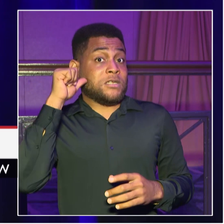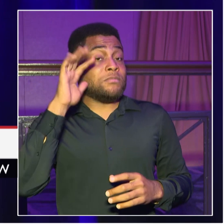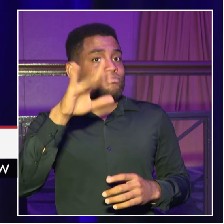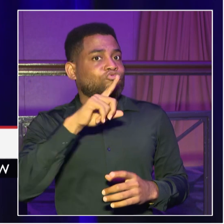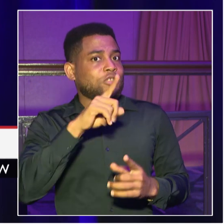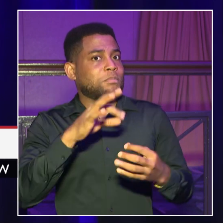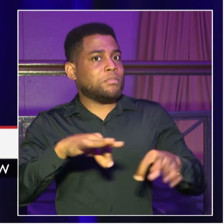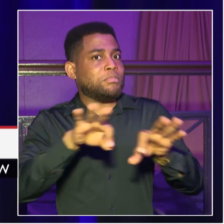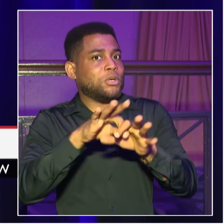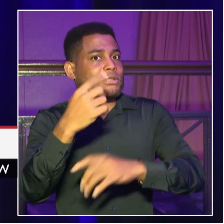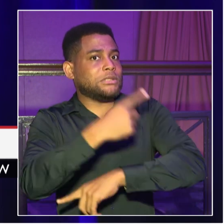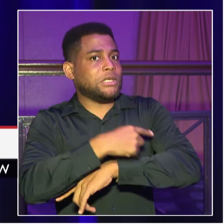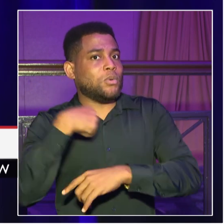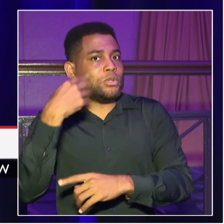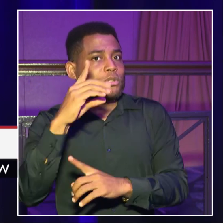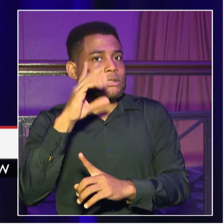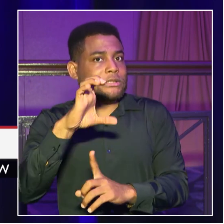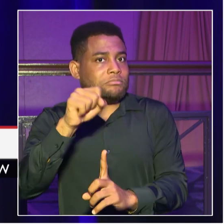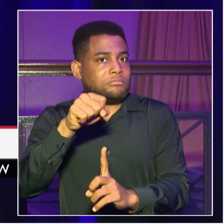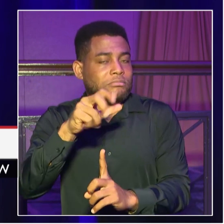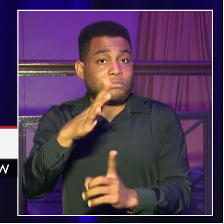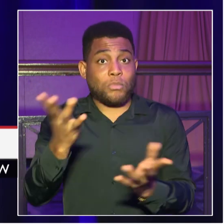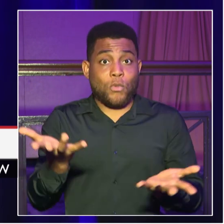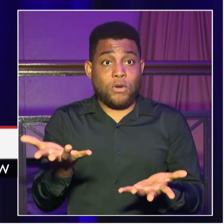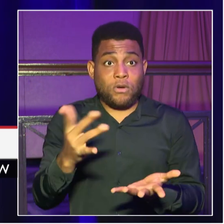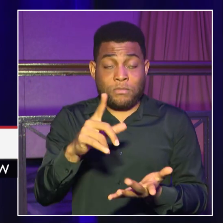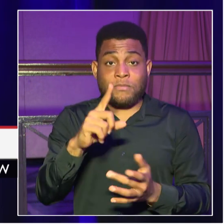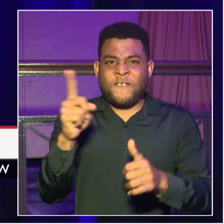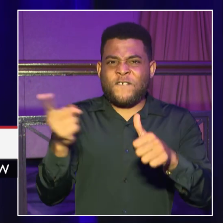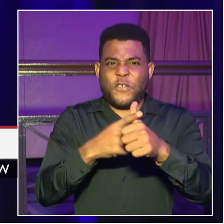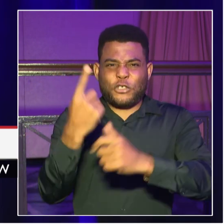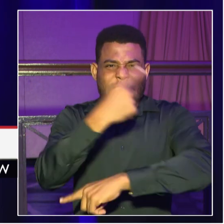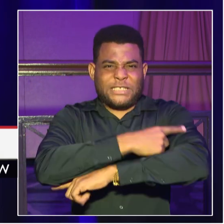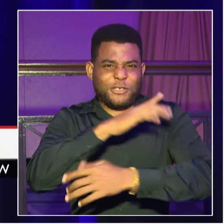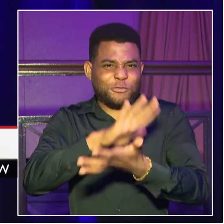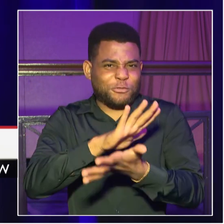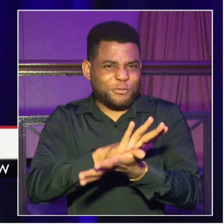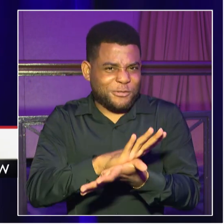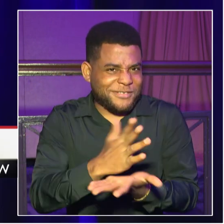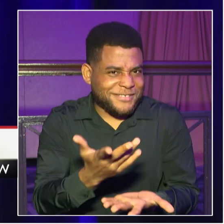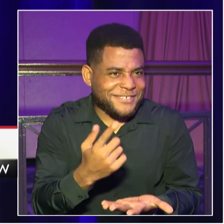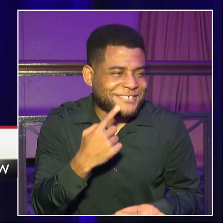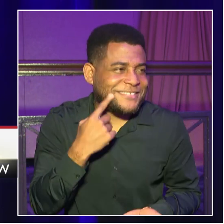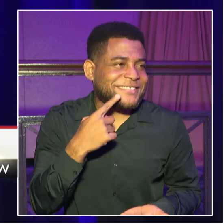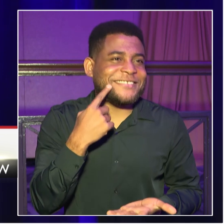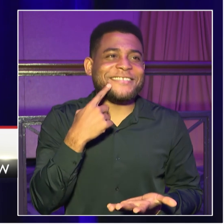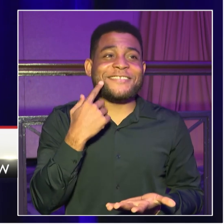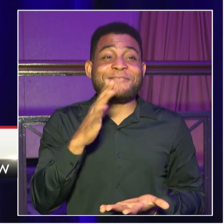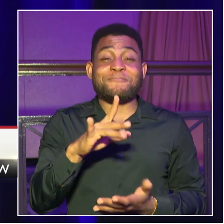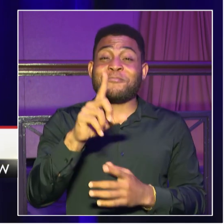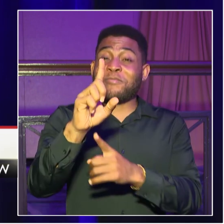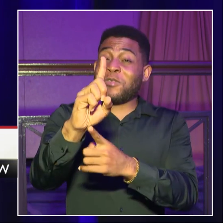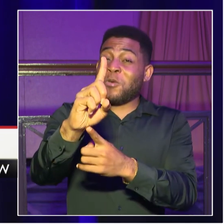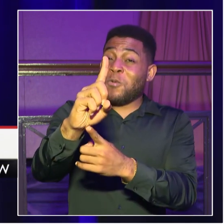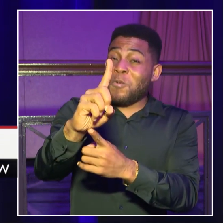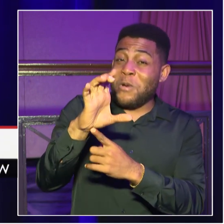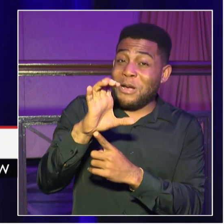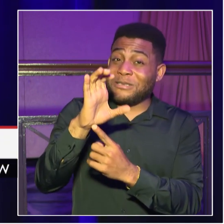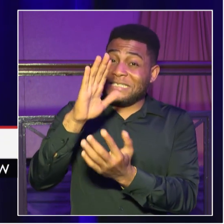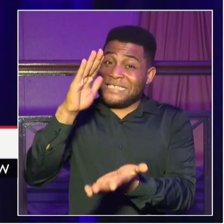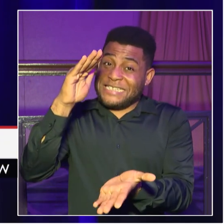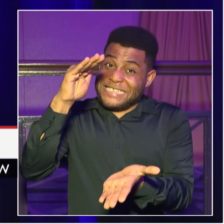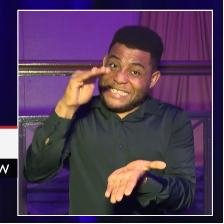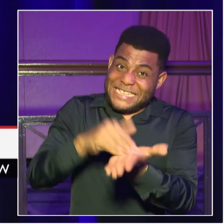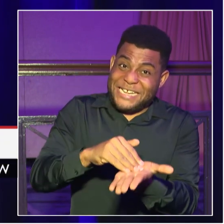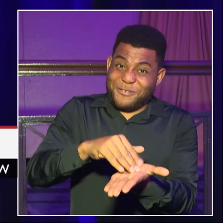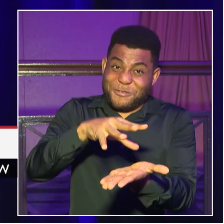and that was the start of school. So 100,000 of our little ones went back to school,